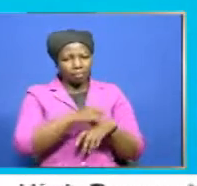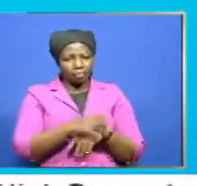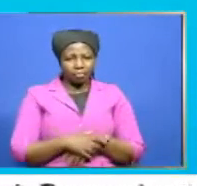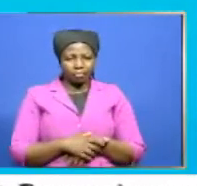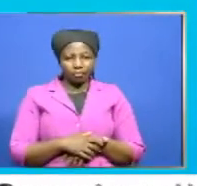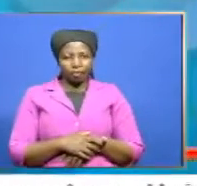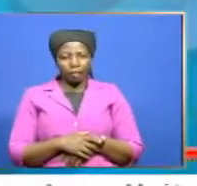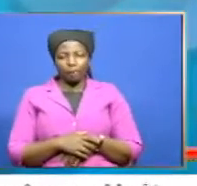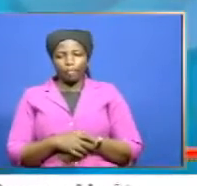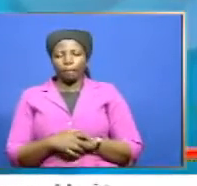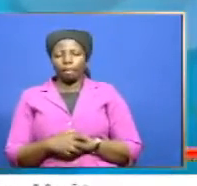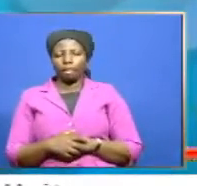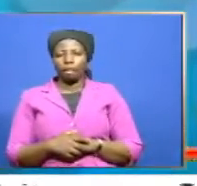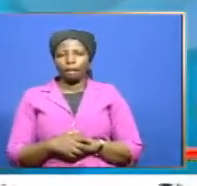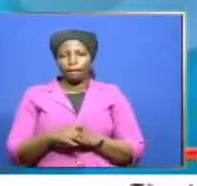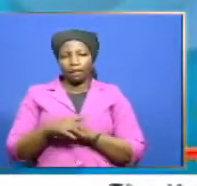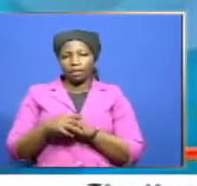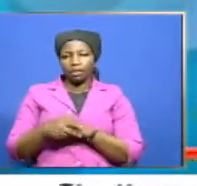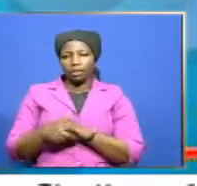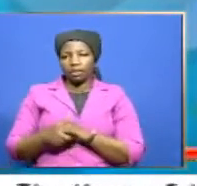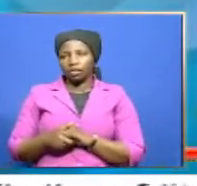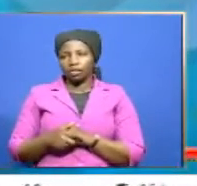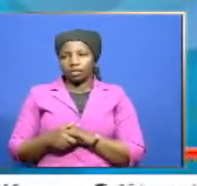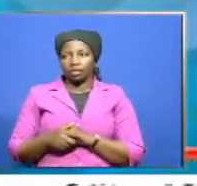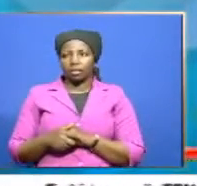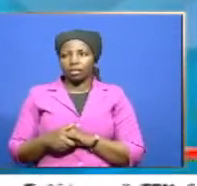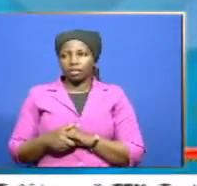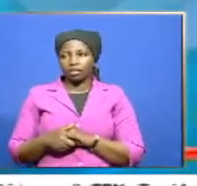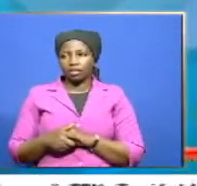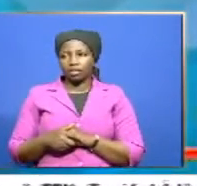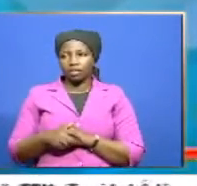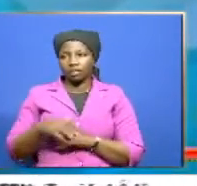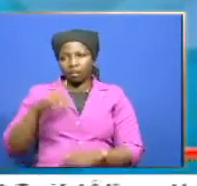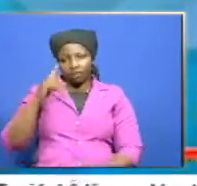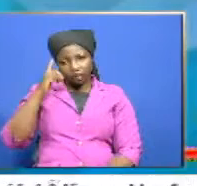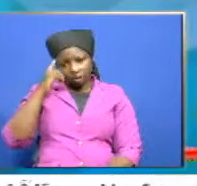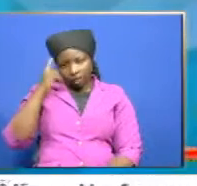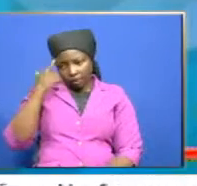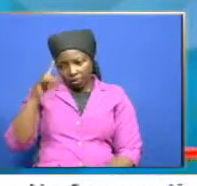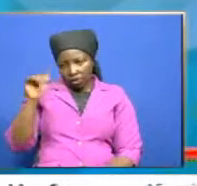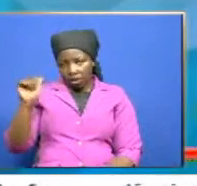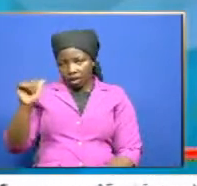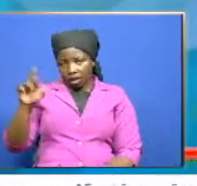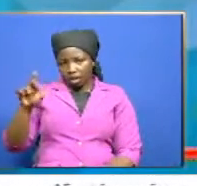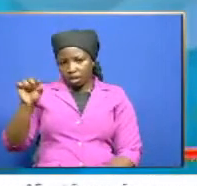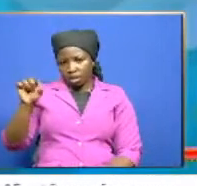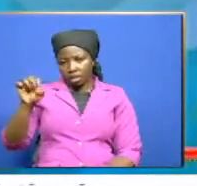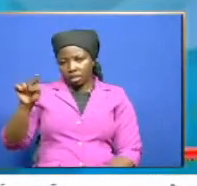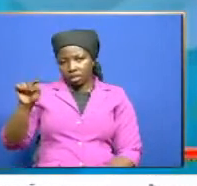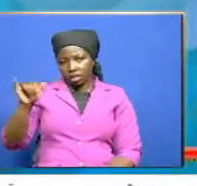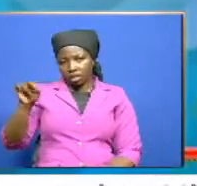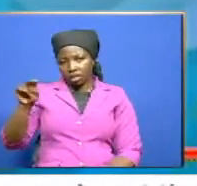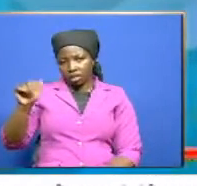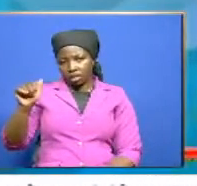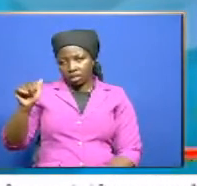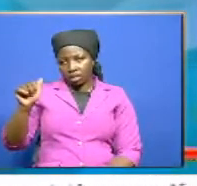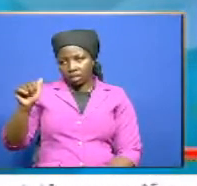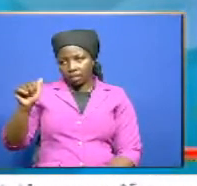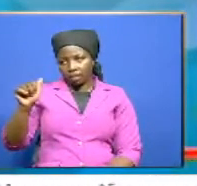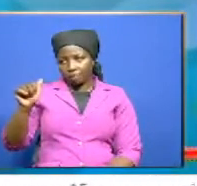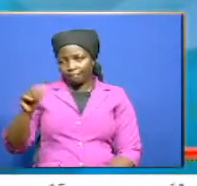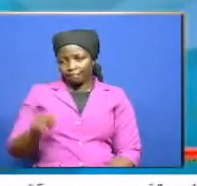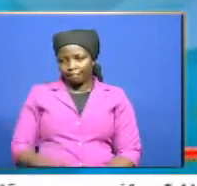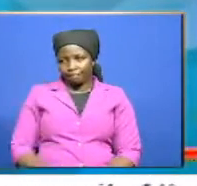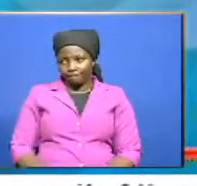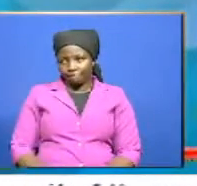think for Argentina, even coming from the backdrop of the World 7 Series just before the pandemic, I mean, they've other